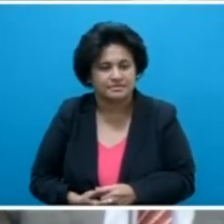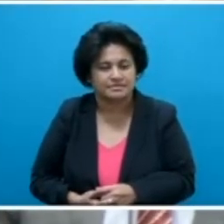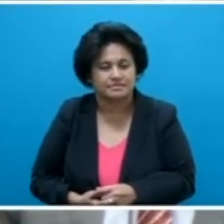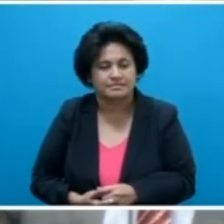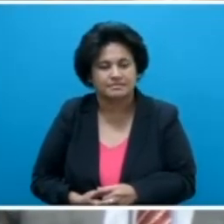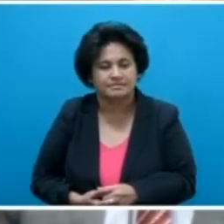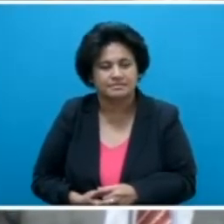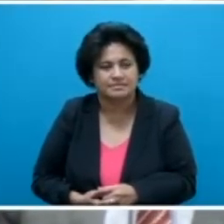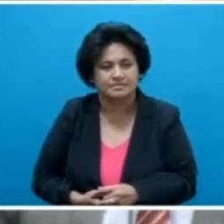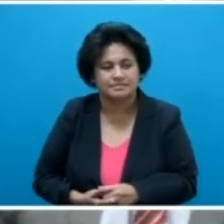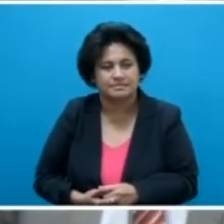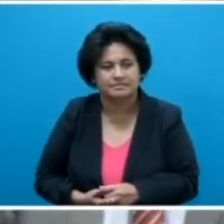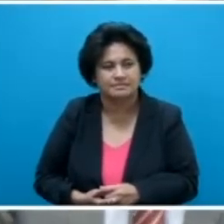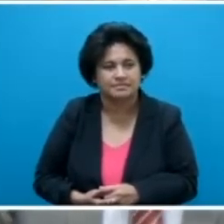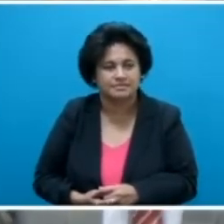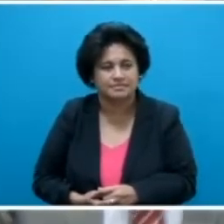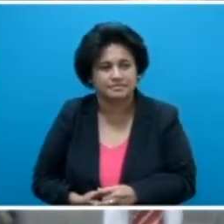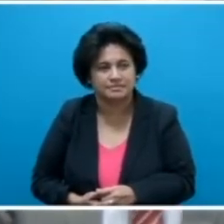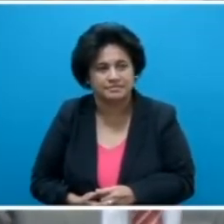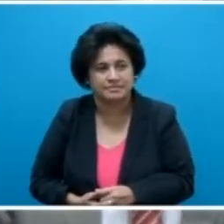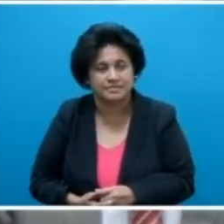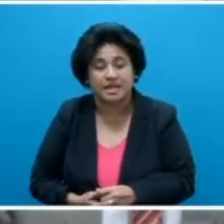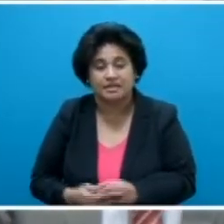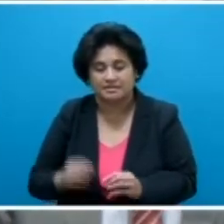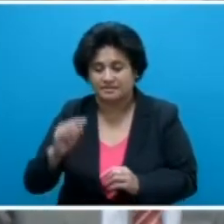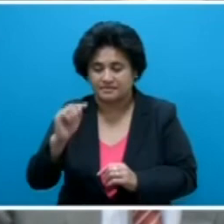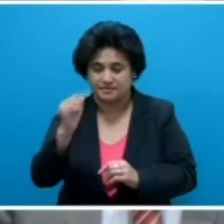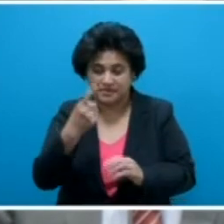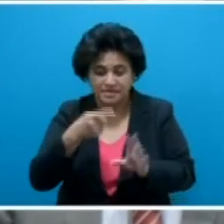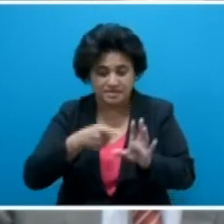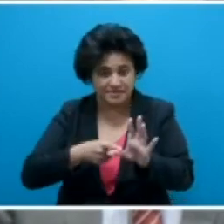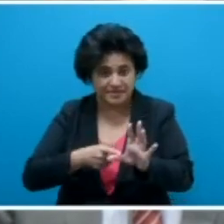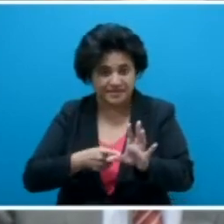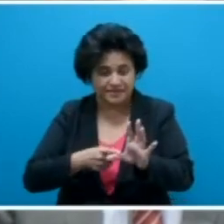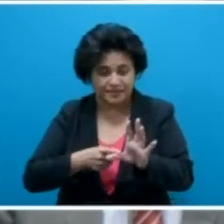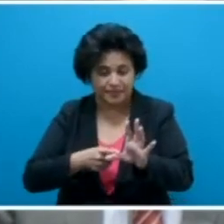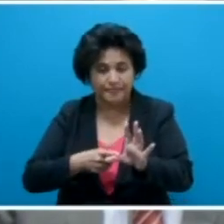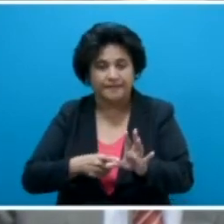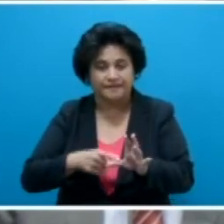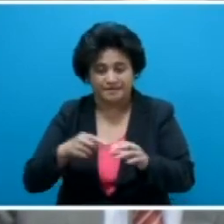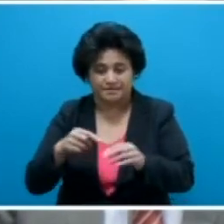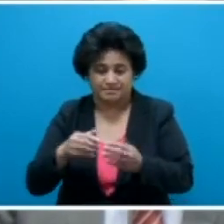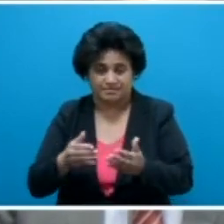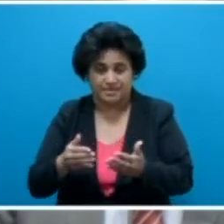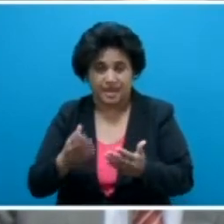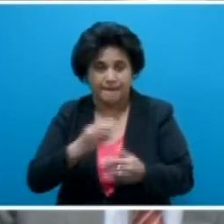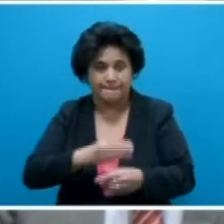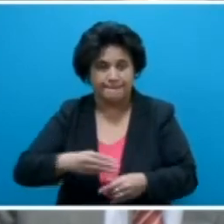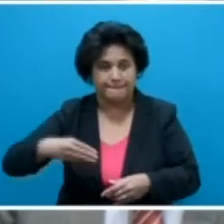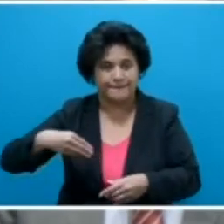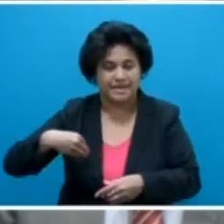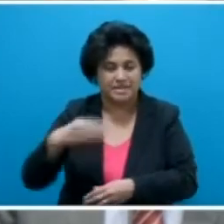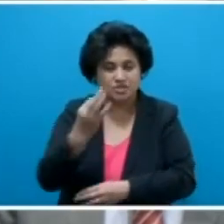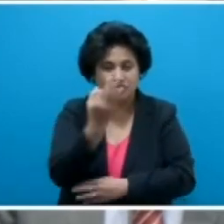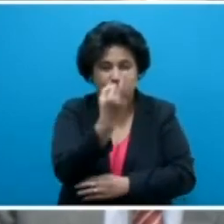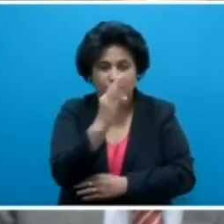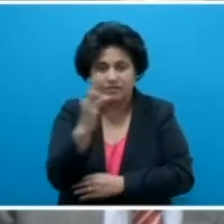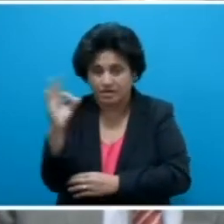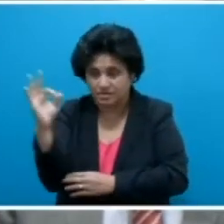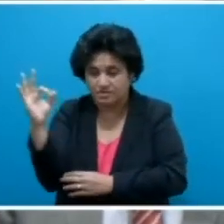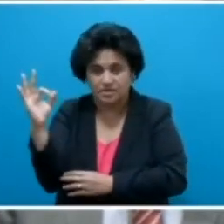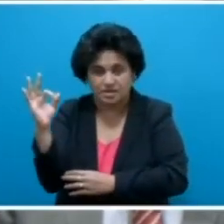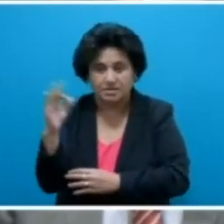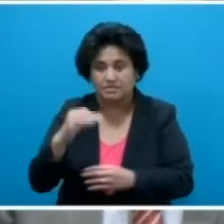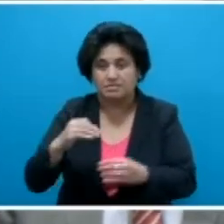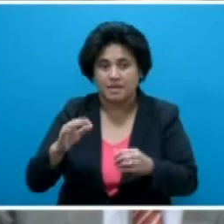Honorable Speaker Say, in only the first year of government's current term, the Ministry of Forestry has made some notable progress